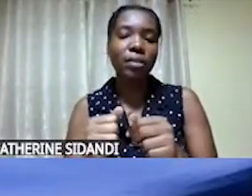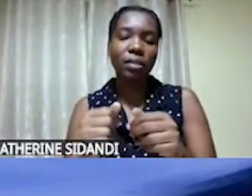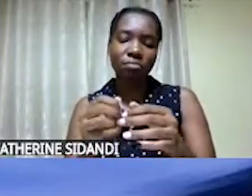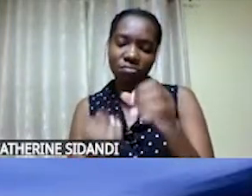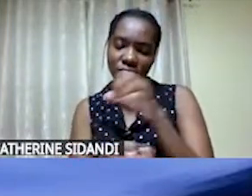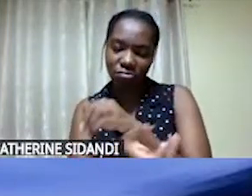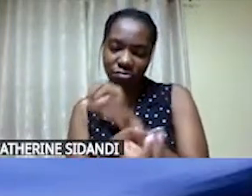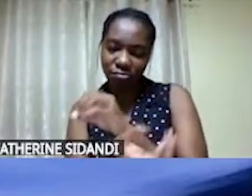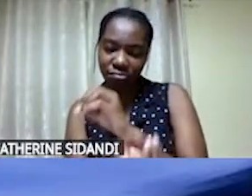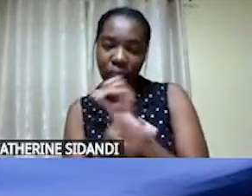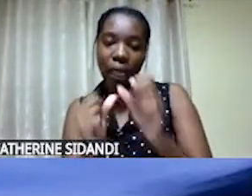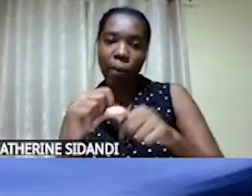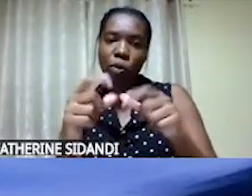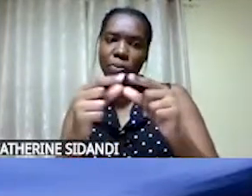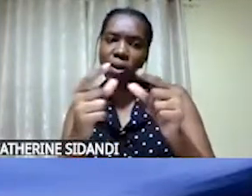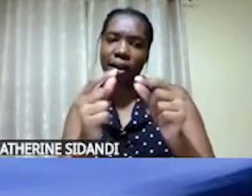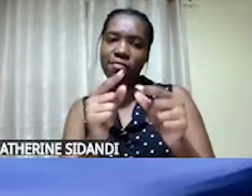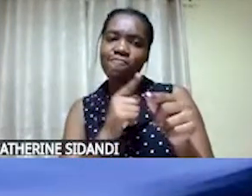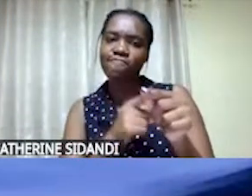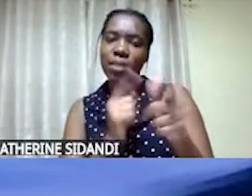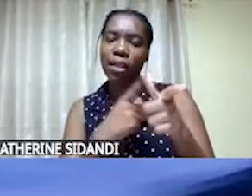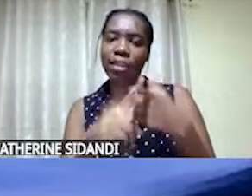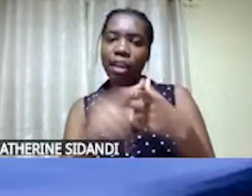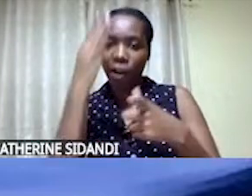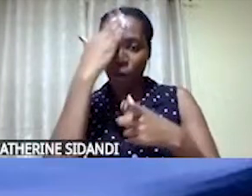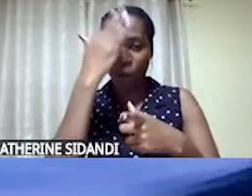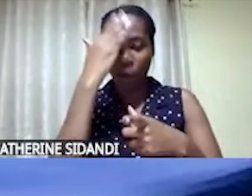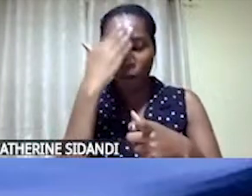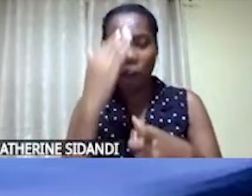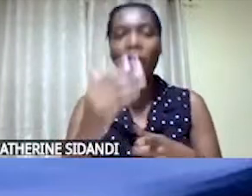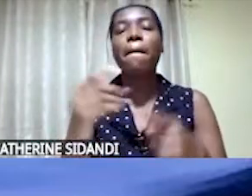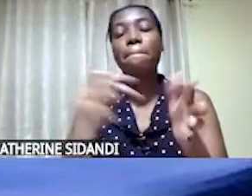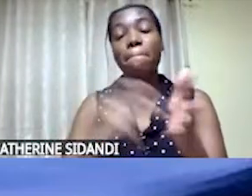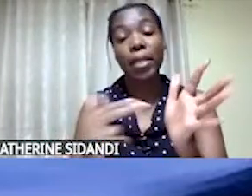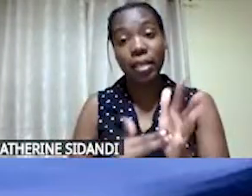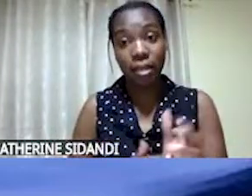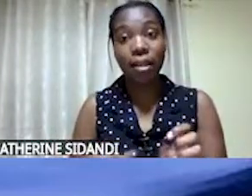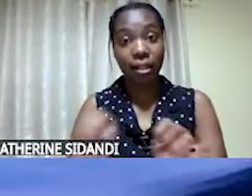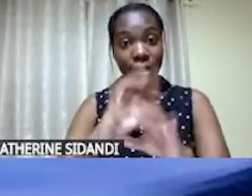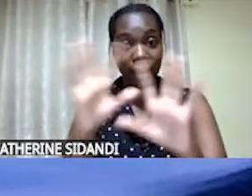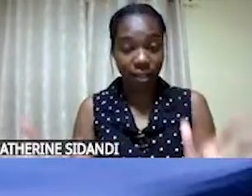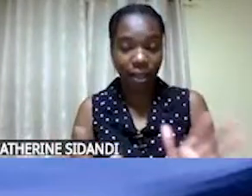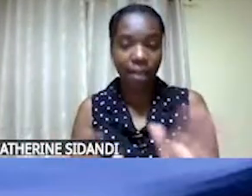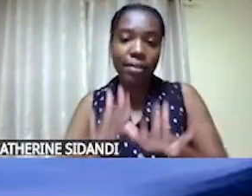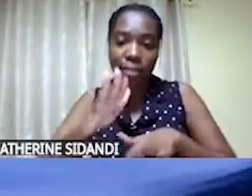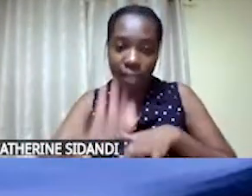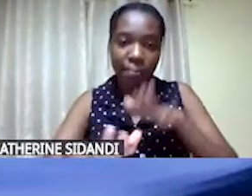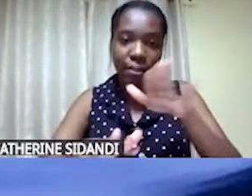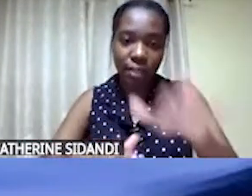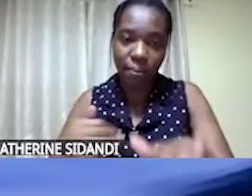strategy. And of course, just give you a few steps here and there, not quite many, just about